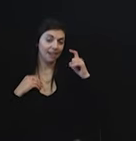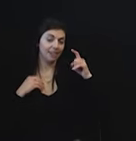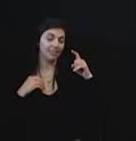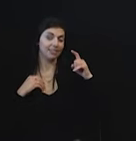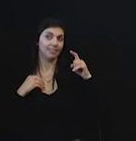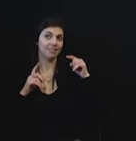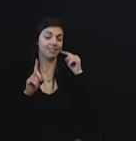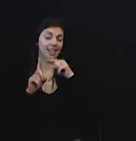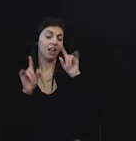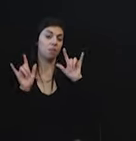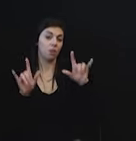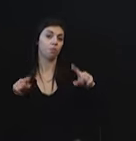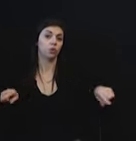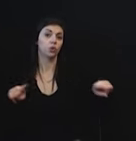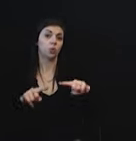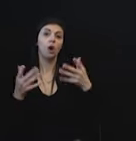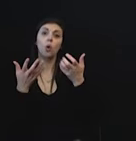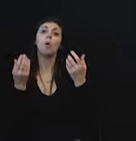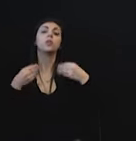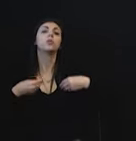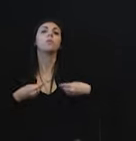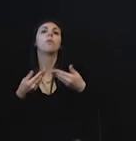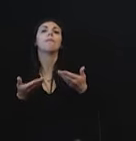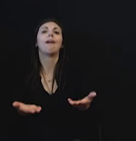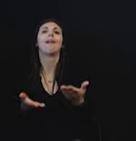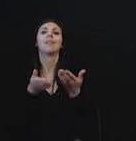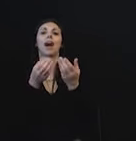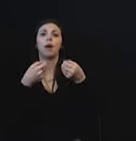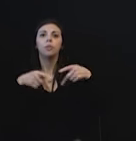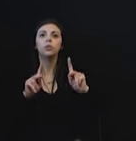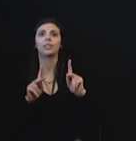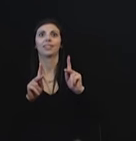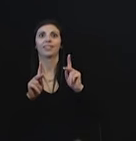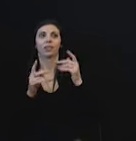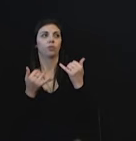And he wants to give you the opportunity right now. All you have to do